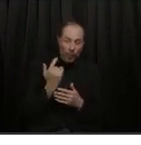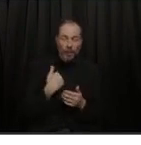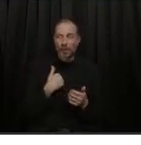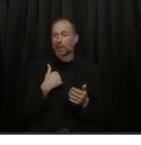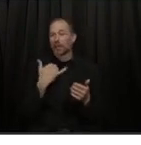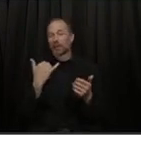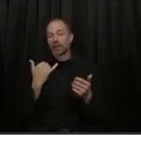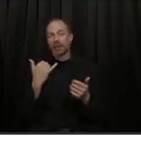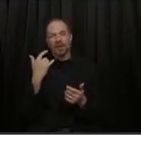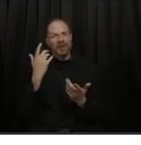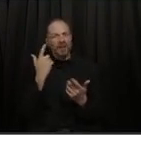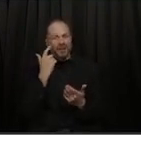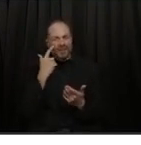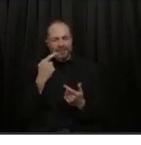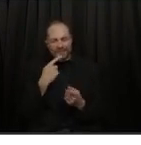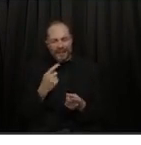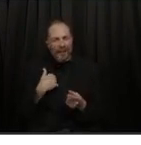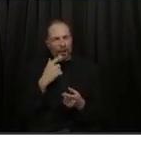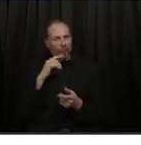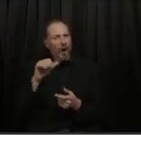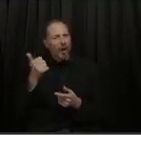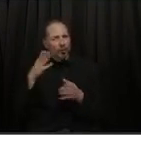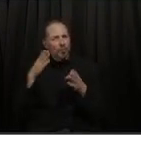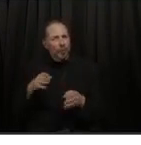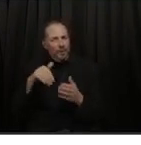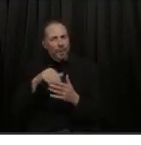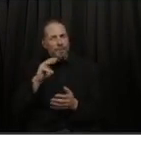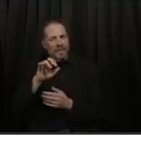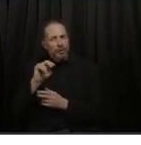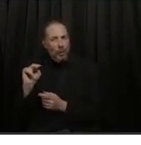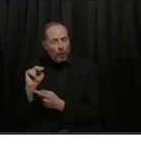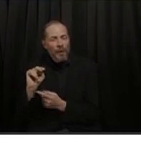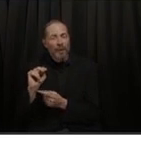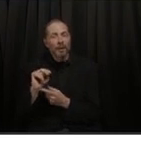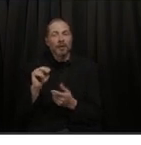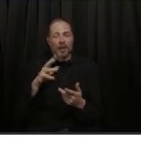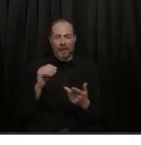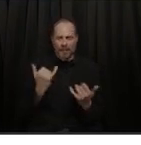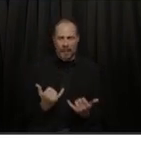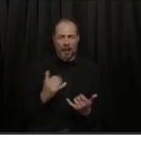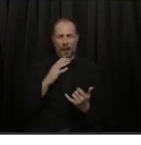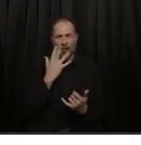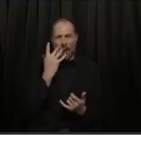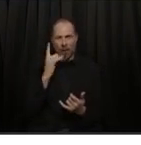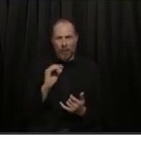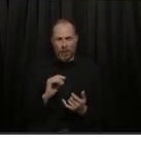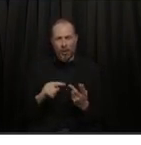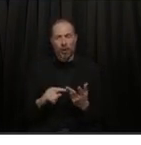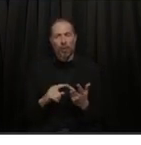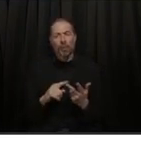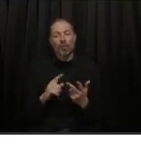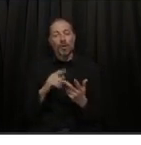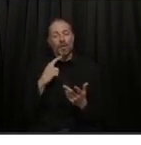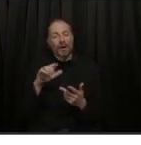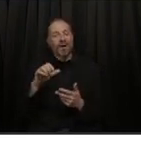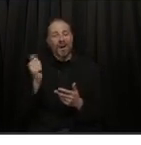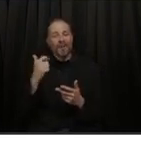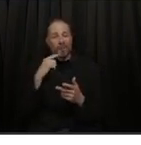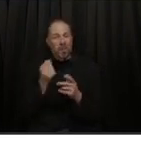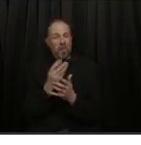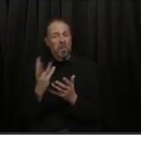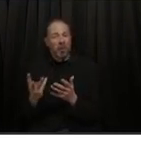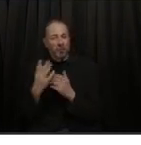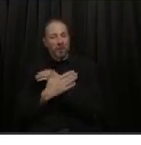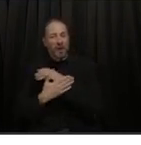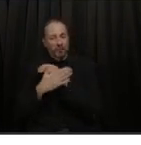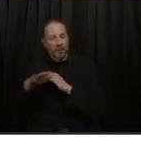in Minnesota. Canada is our closest neighbor with identified cases as well. Cases throughout multiple countries in Europe